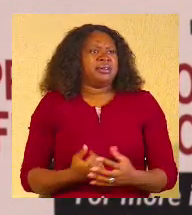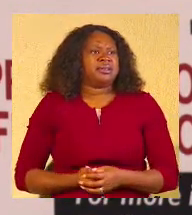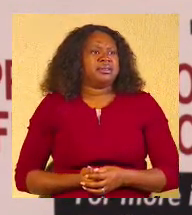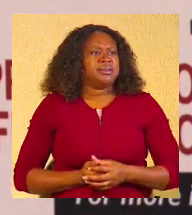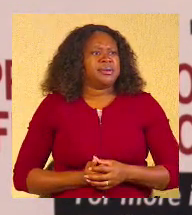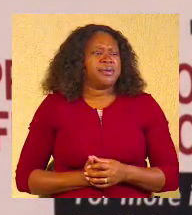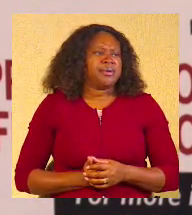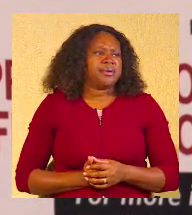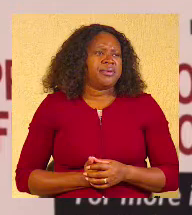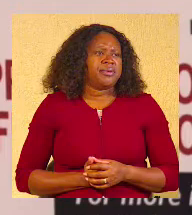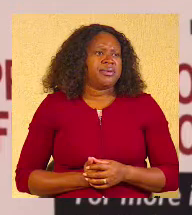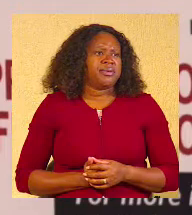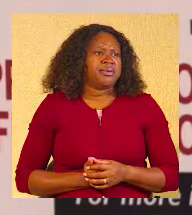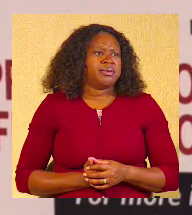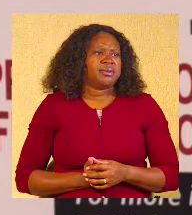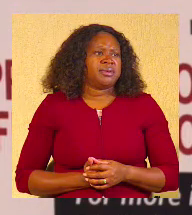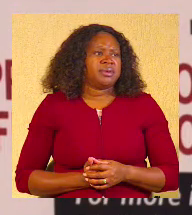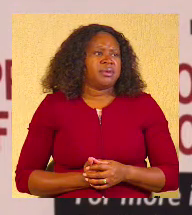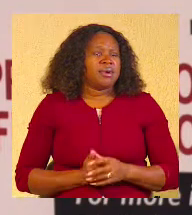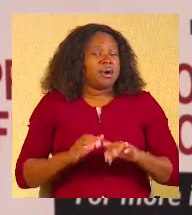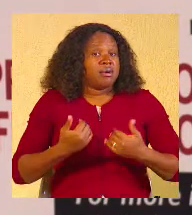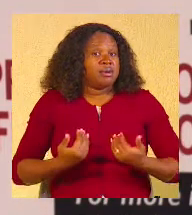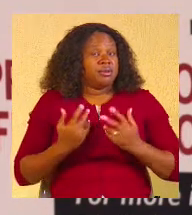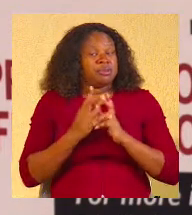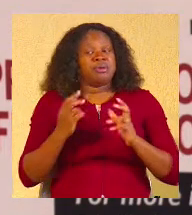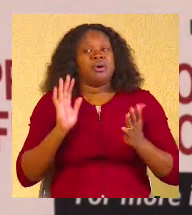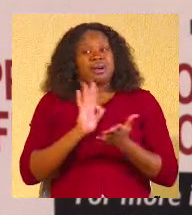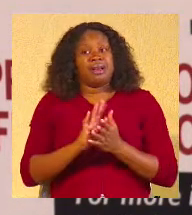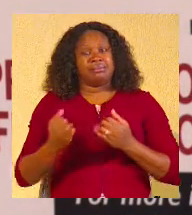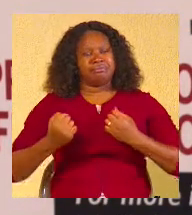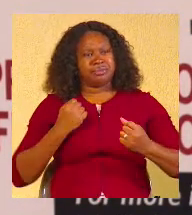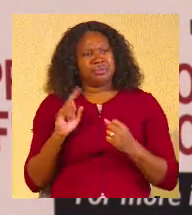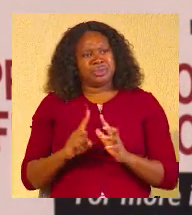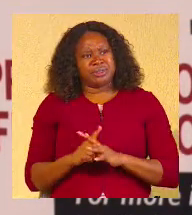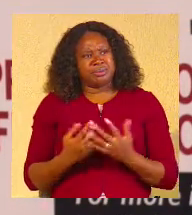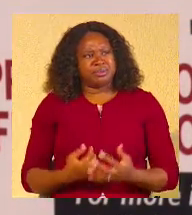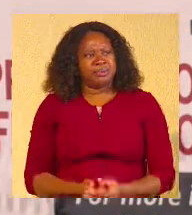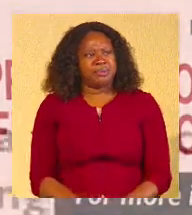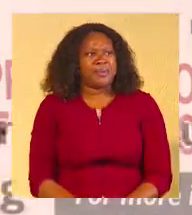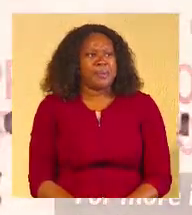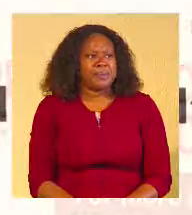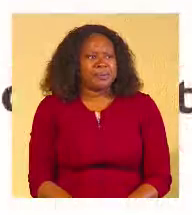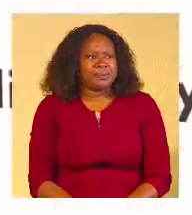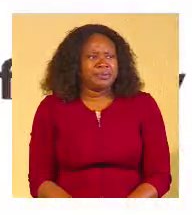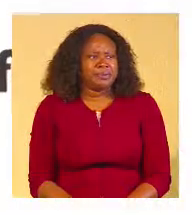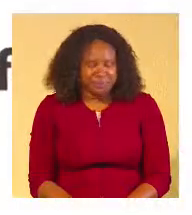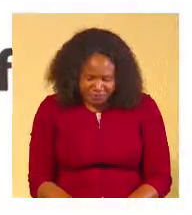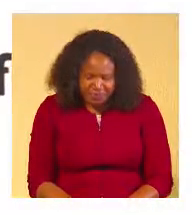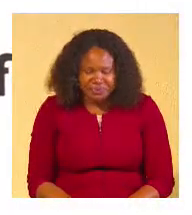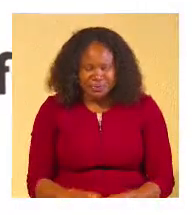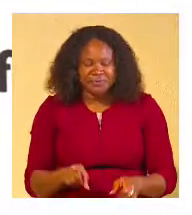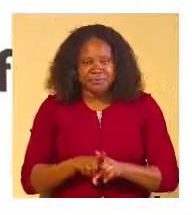ministry saying? How are we encouraging young people to stay fit? What's happening? As I mentioned